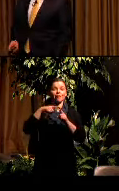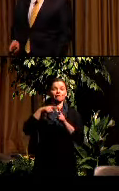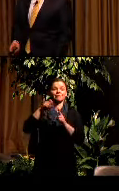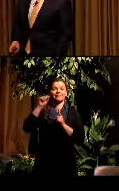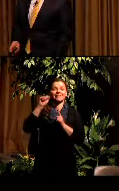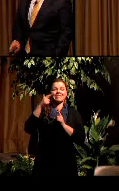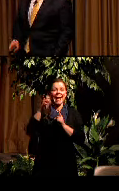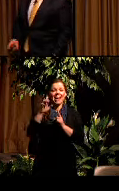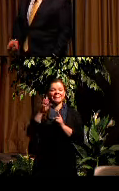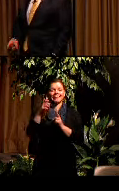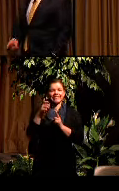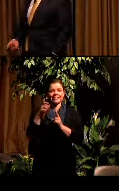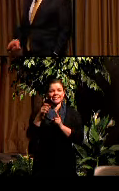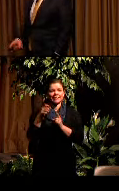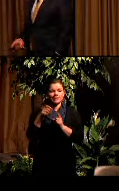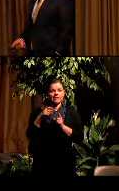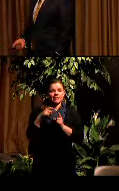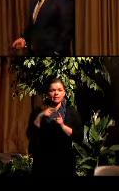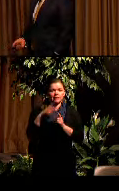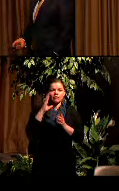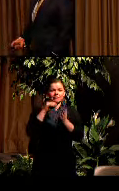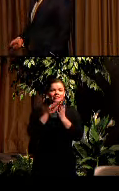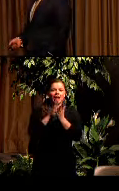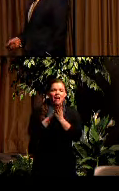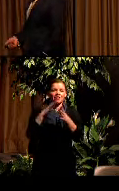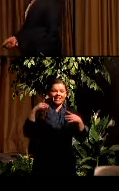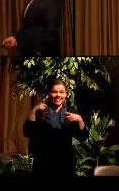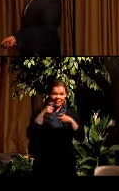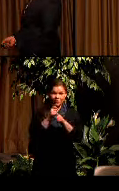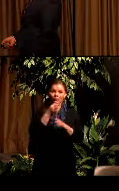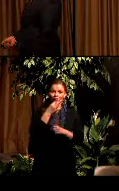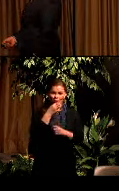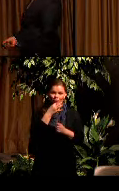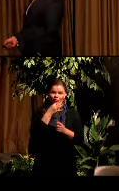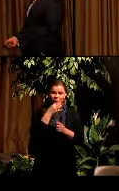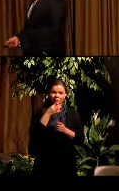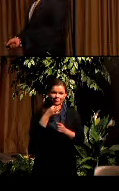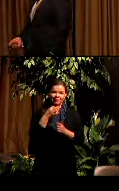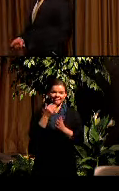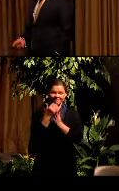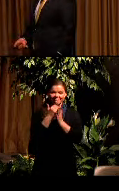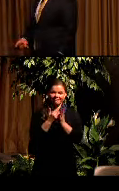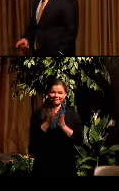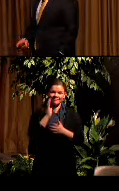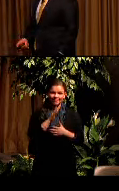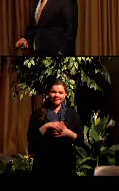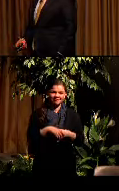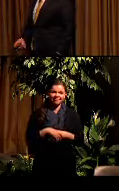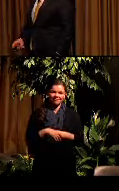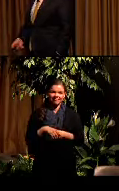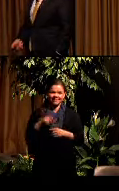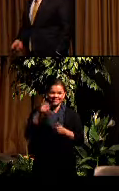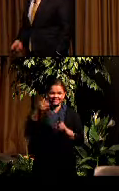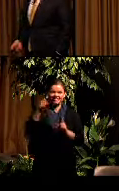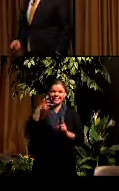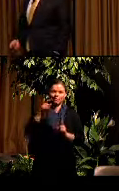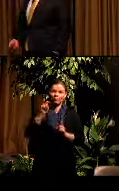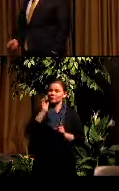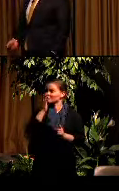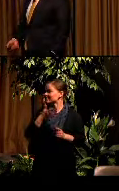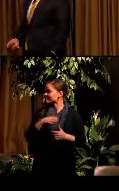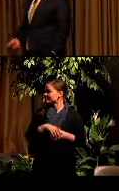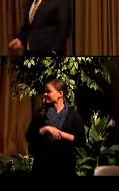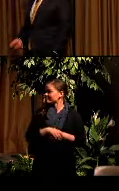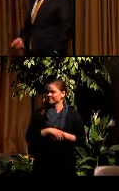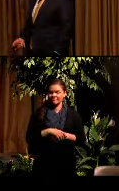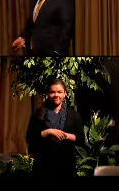considered for the Endangered Species Act in September. And we're actually going to be airing a film that's going to be coming out on Nature. We're going to hopefully do the